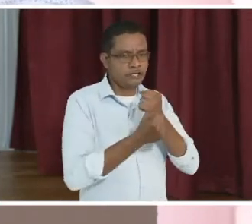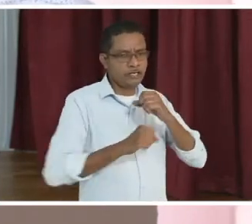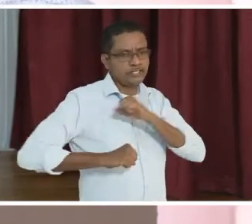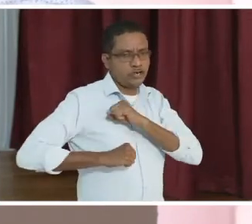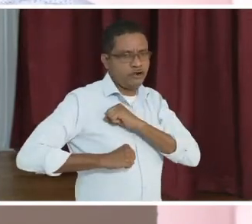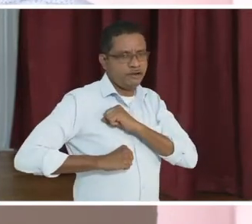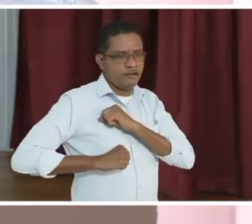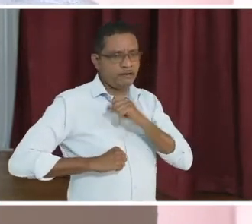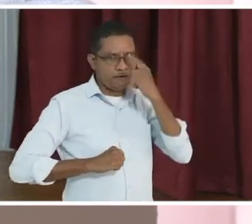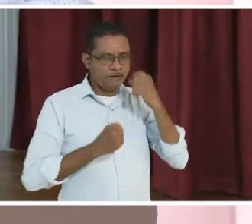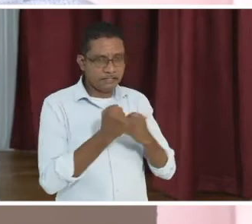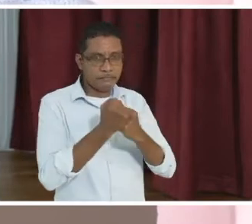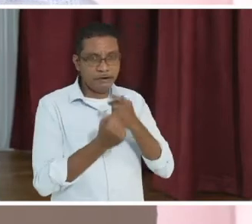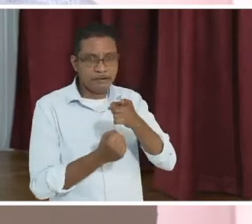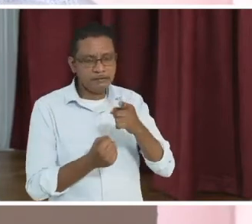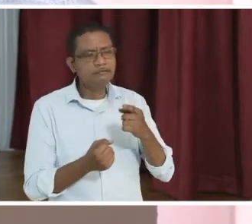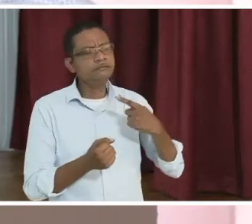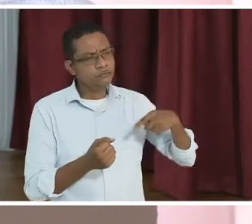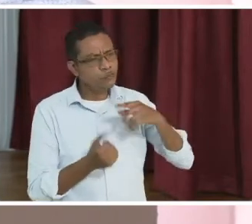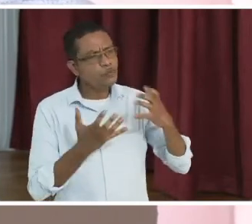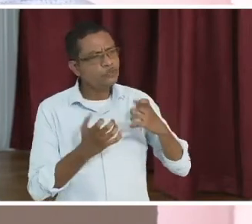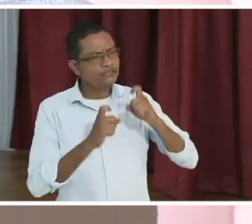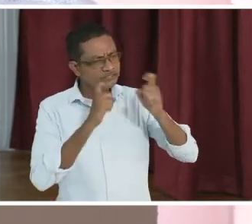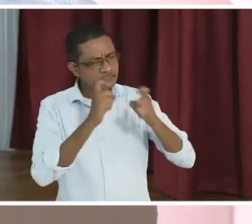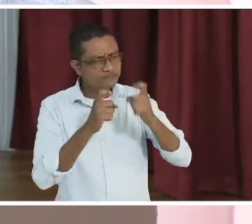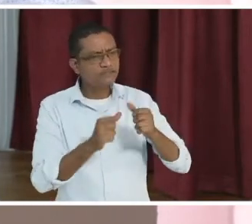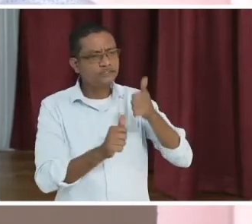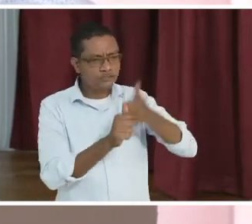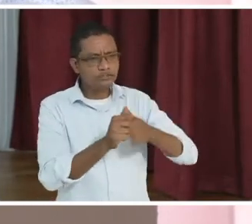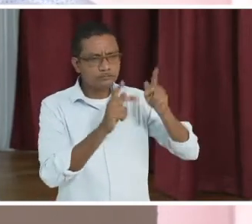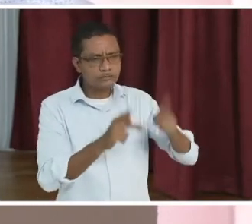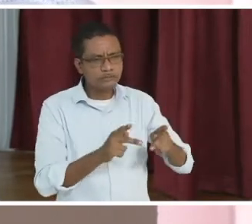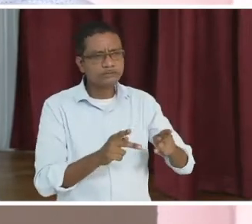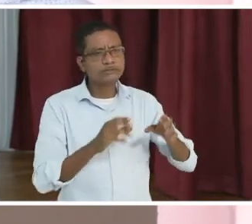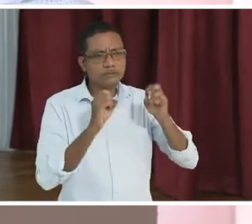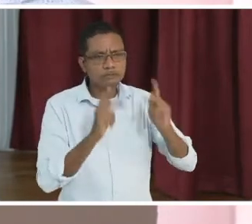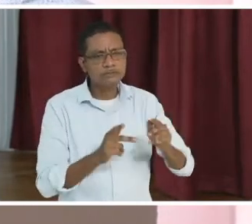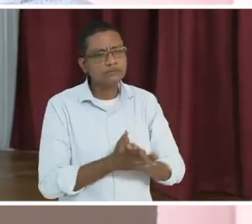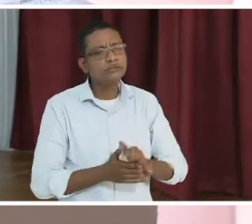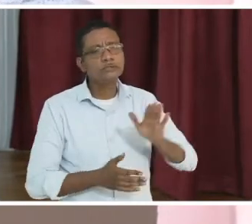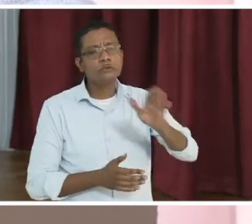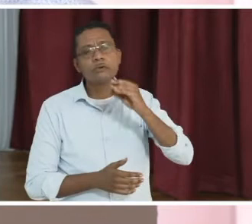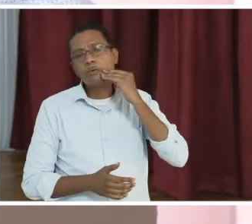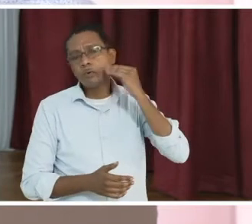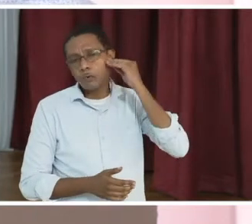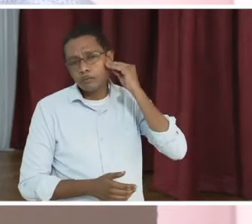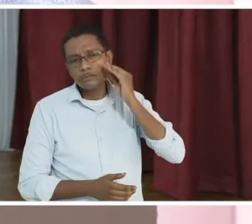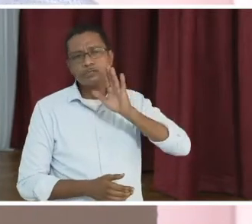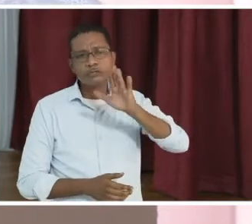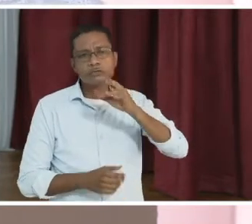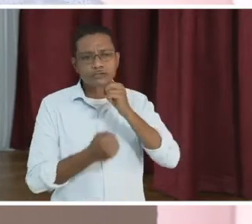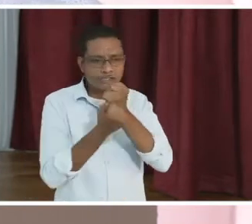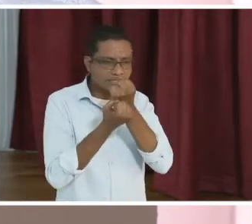have some form of financial and stability. Your home is basically your oasis. It's where you